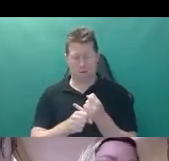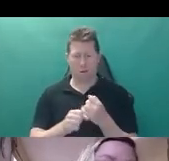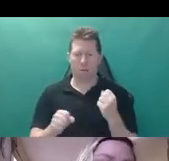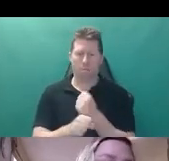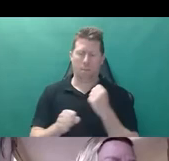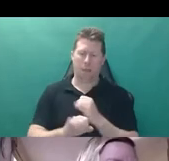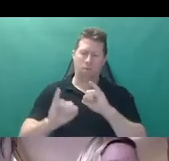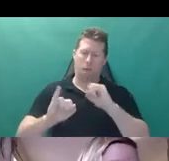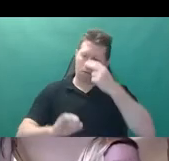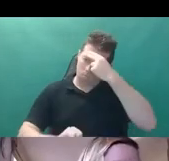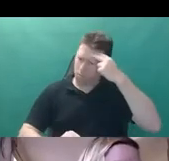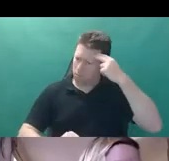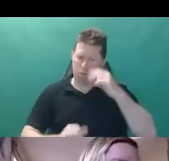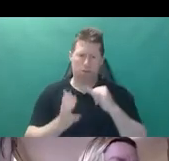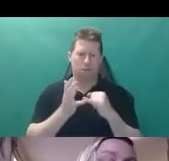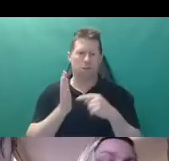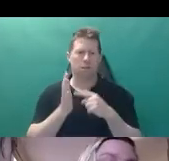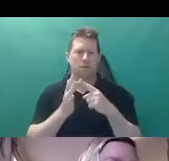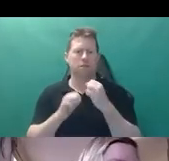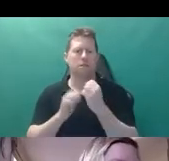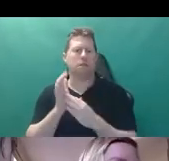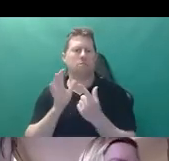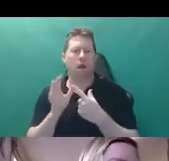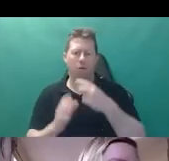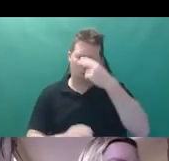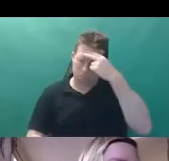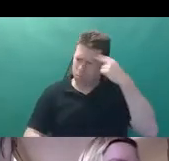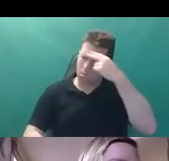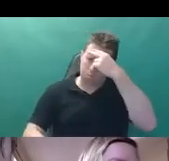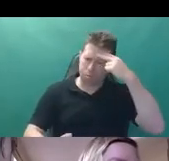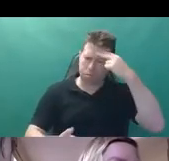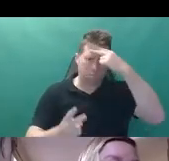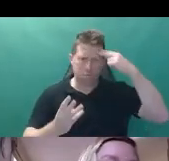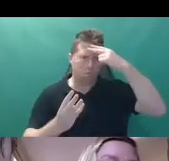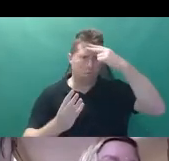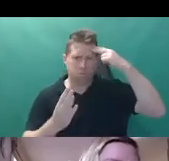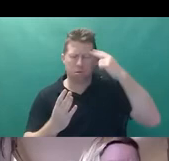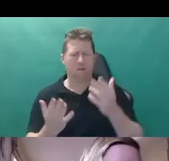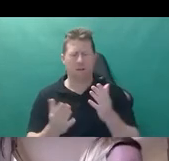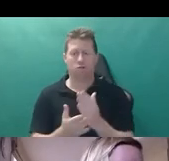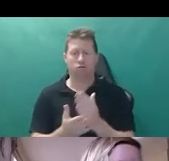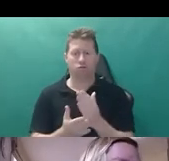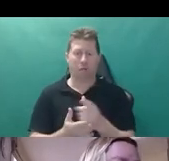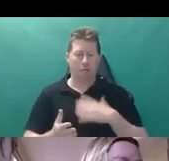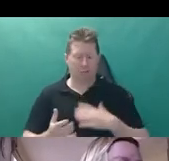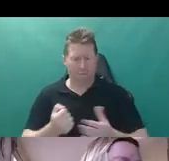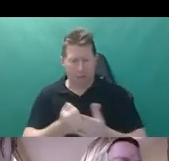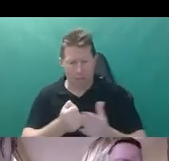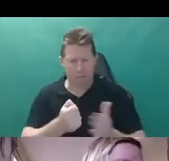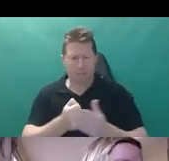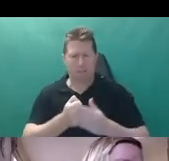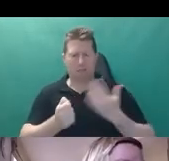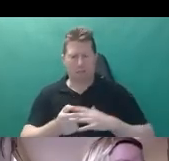image of people with a disability. In their view all difference needed to be treated, cured and fixed so that all